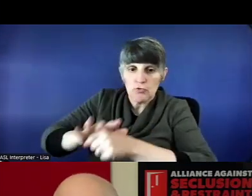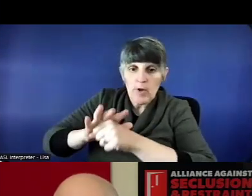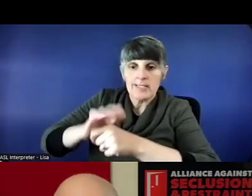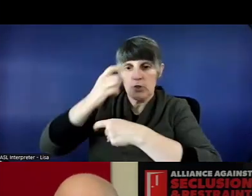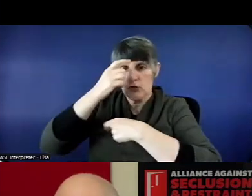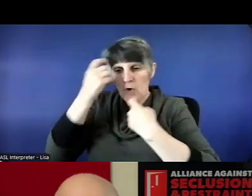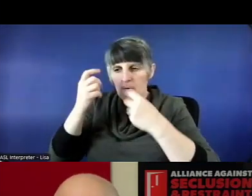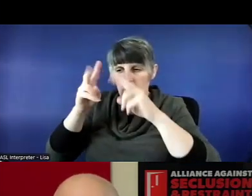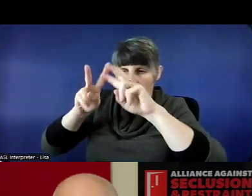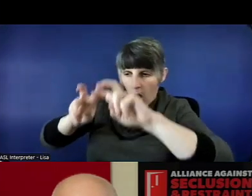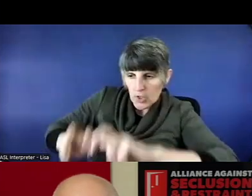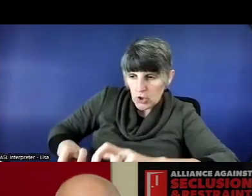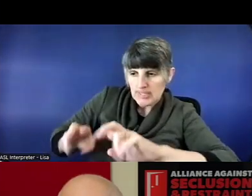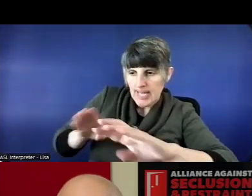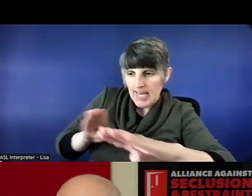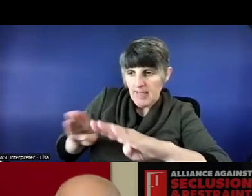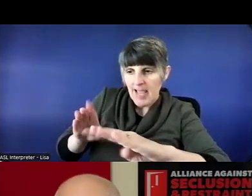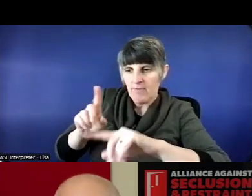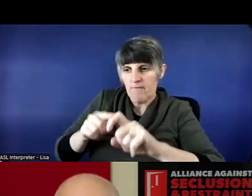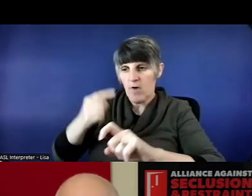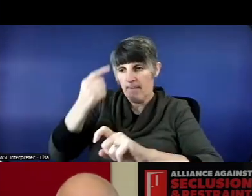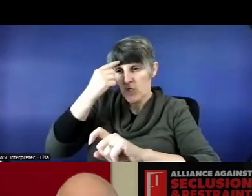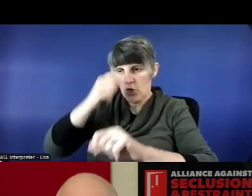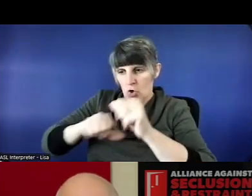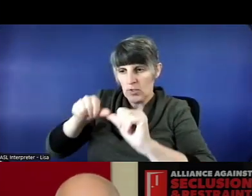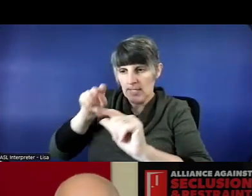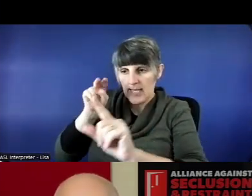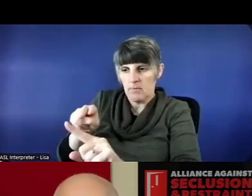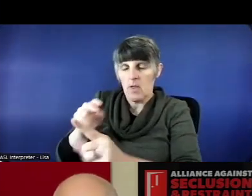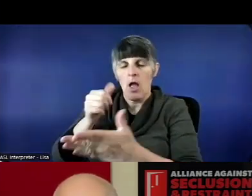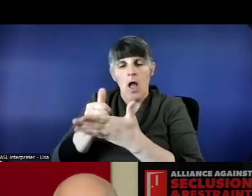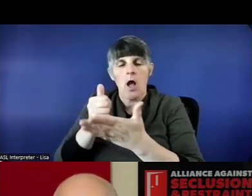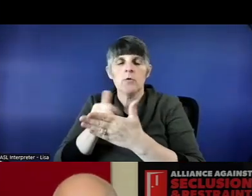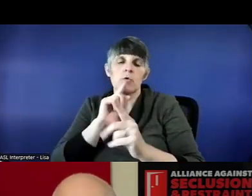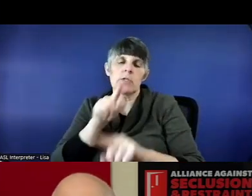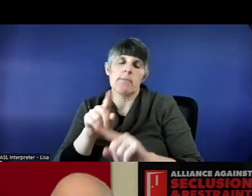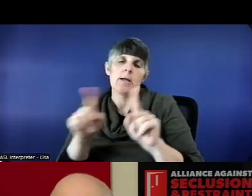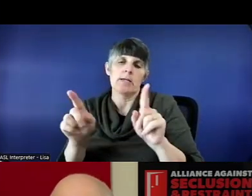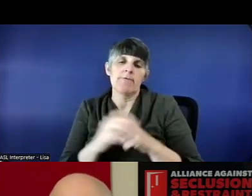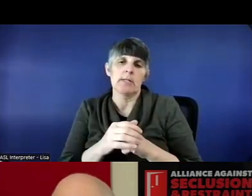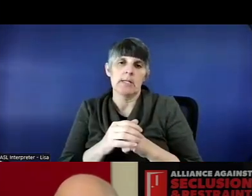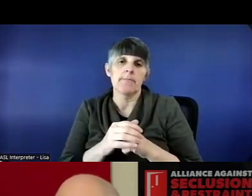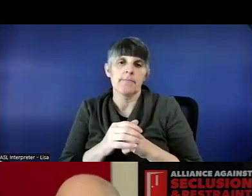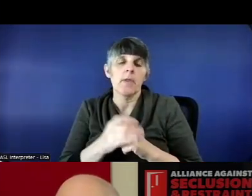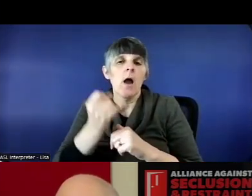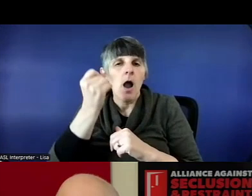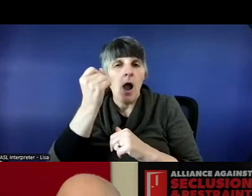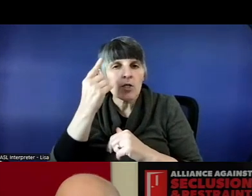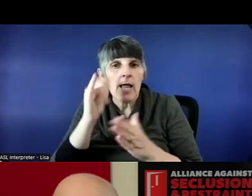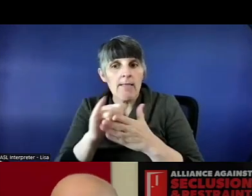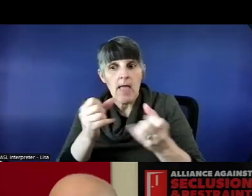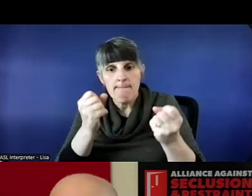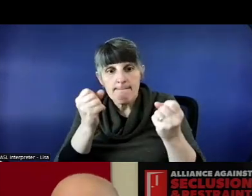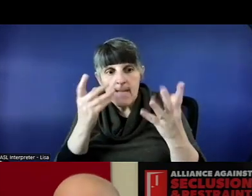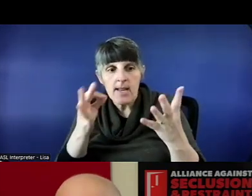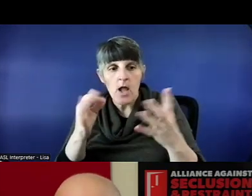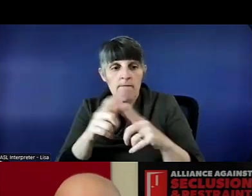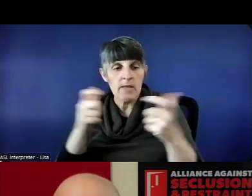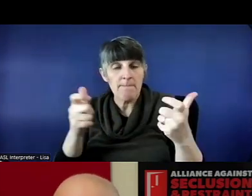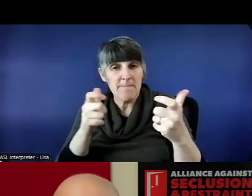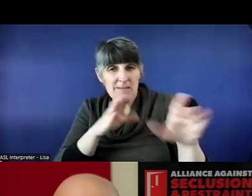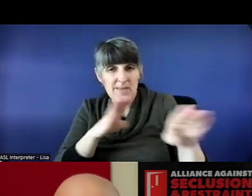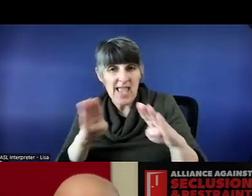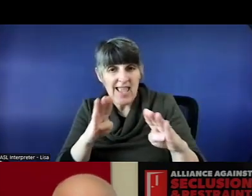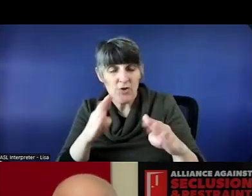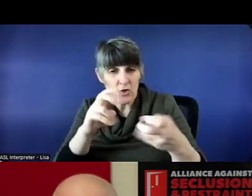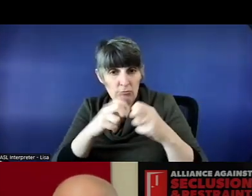Understanding behavior through a neuroscience lens helps us to respond differently. Understanding that many of the big behaviors that we see